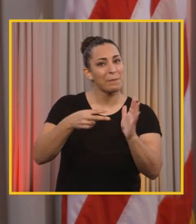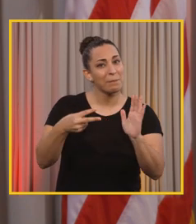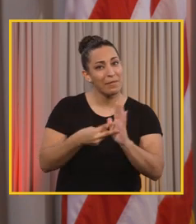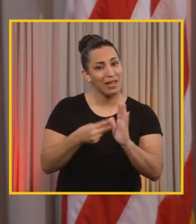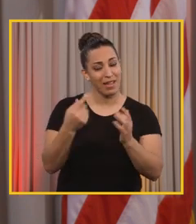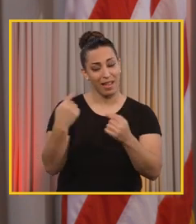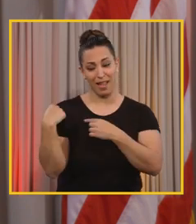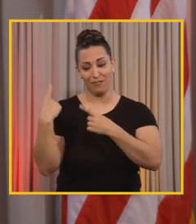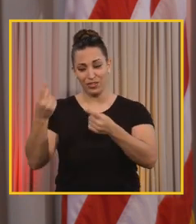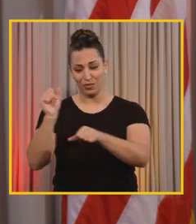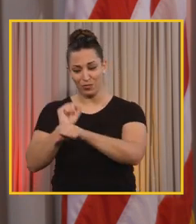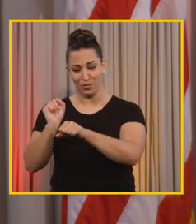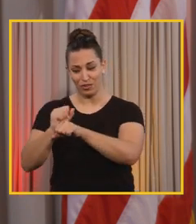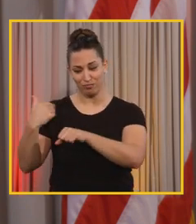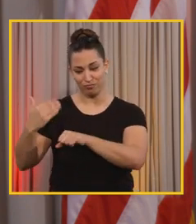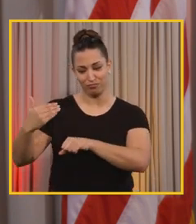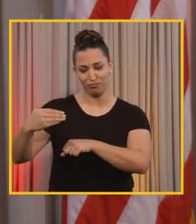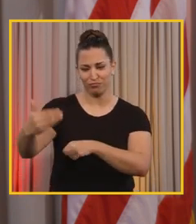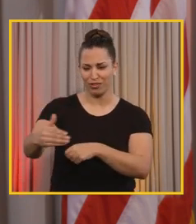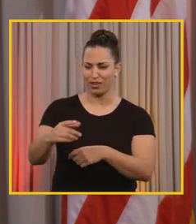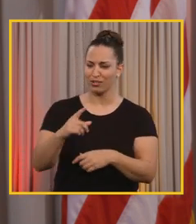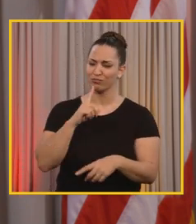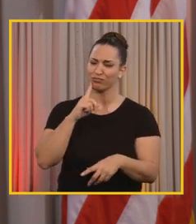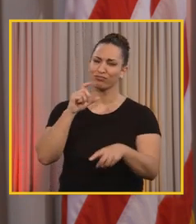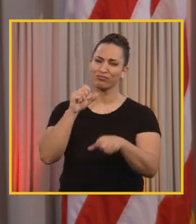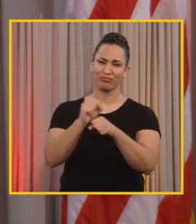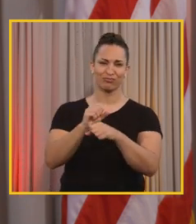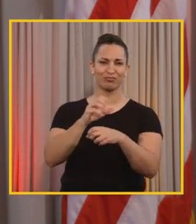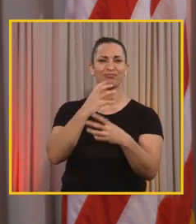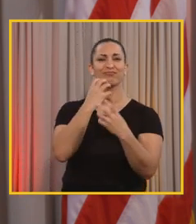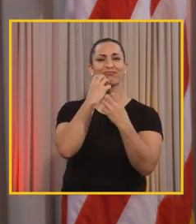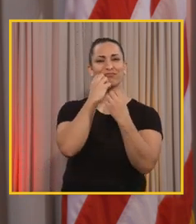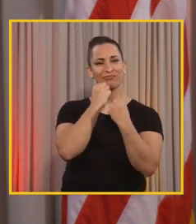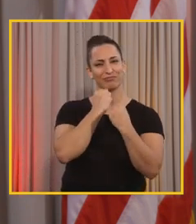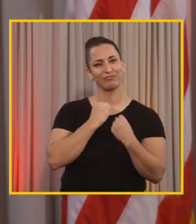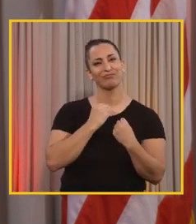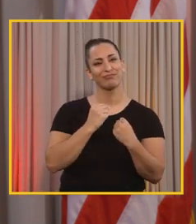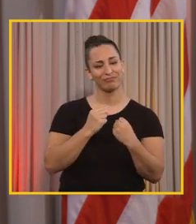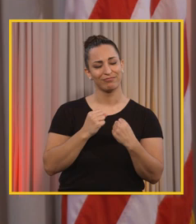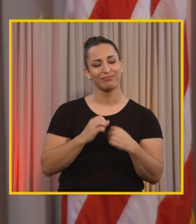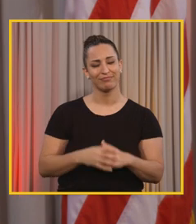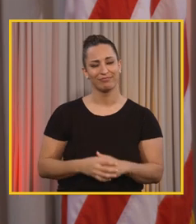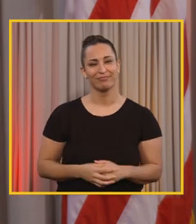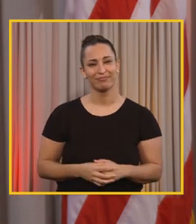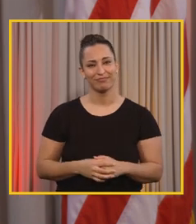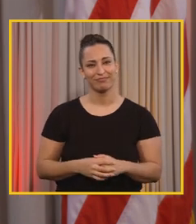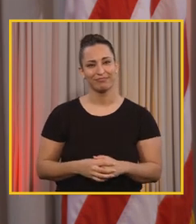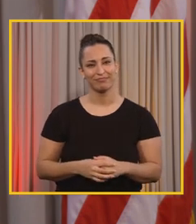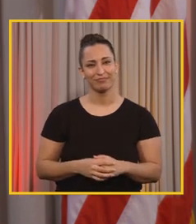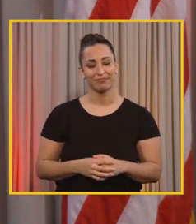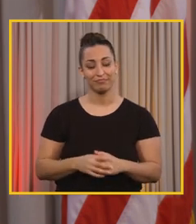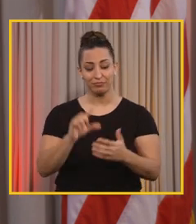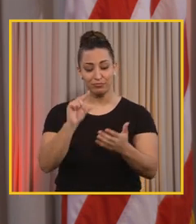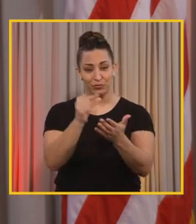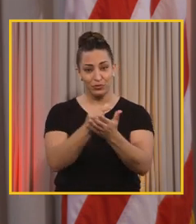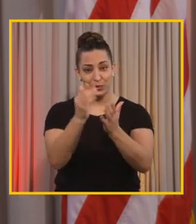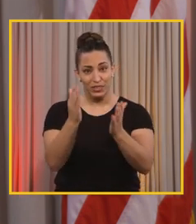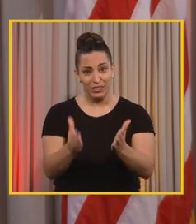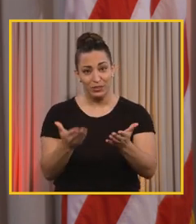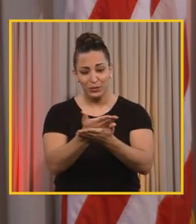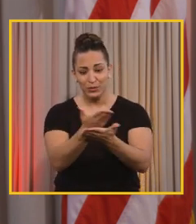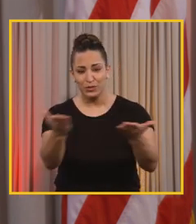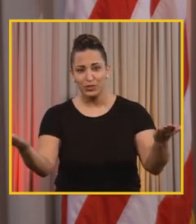especially meaningful. Graduates, you have crossed the finish line of your